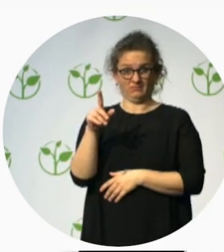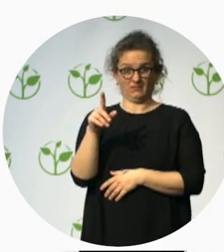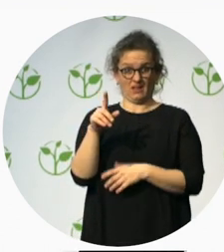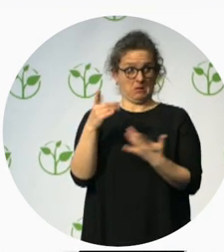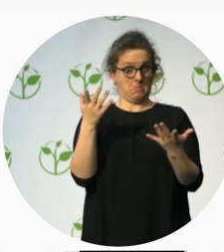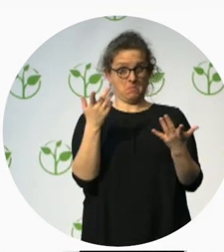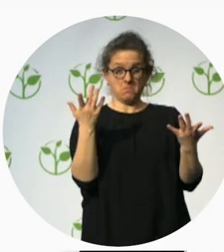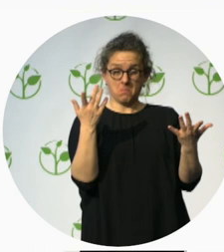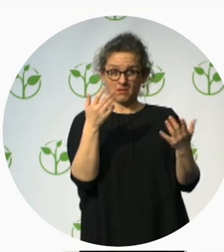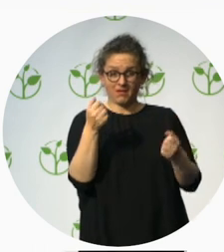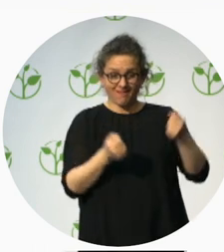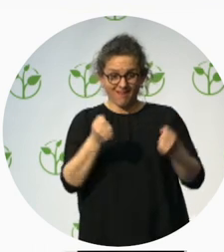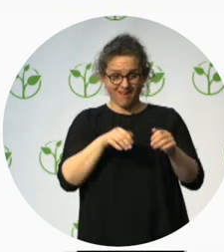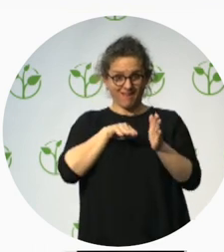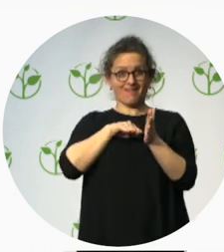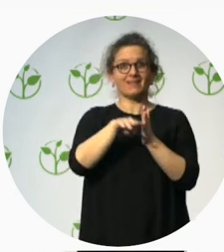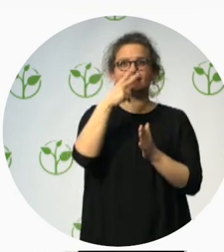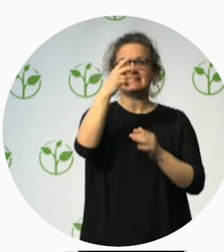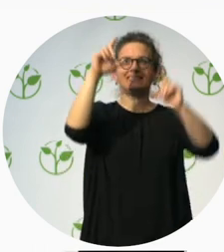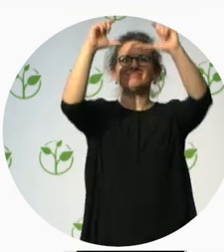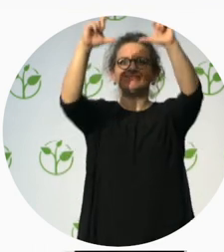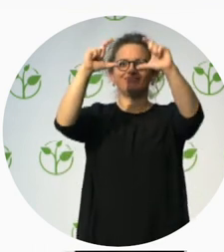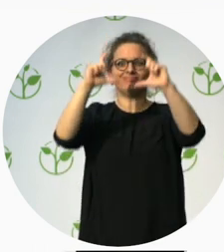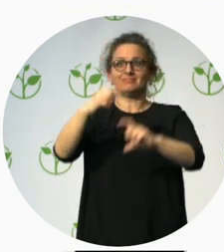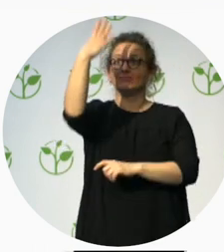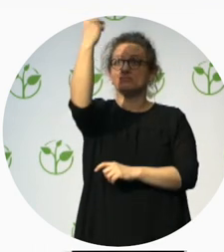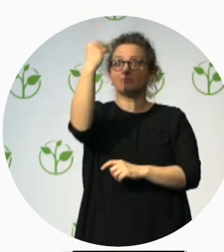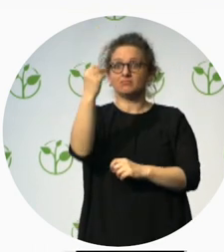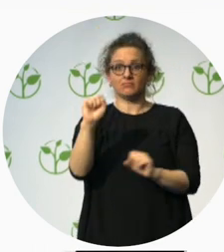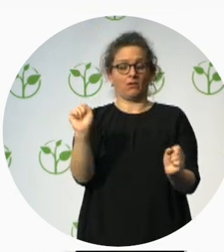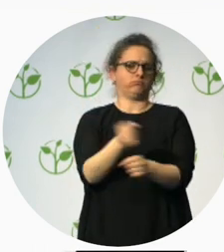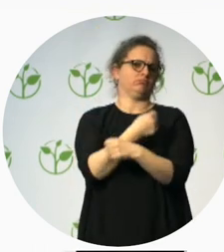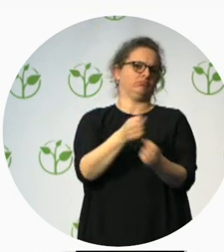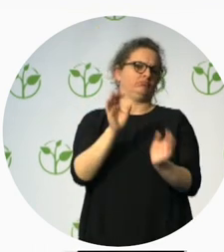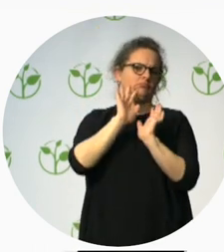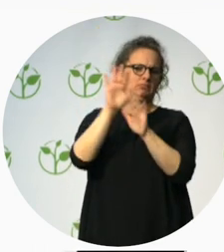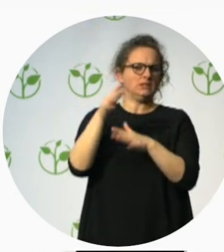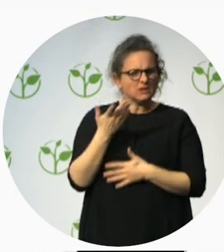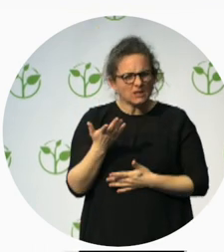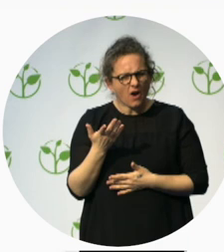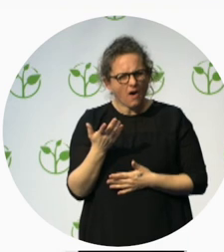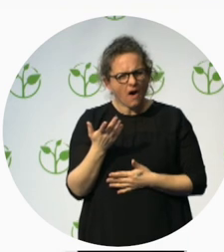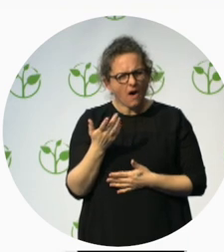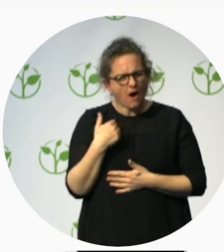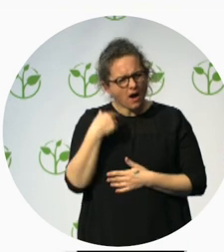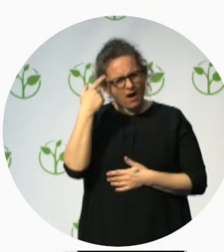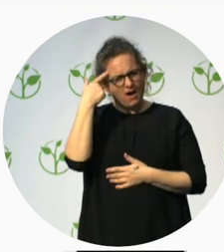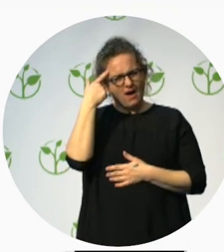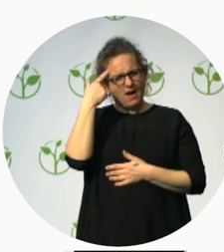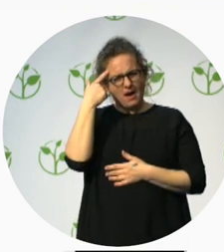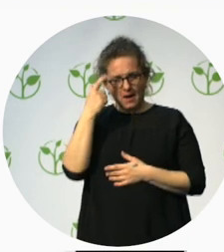transport, acoustic signals and audio announcements help me a lot to orient myself. Lack of